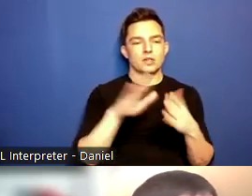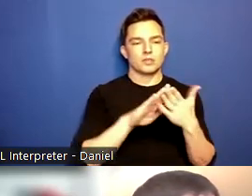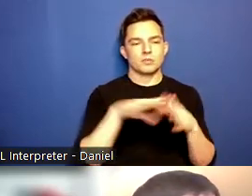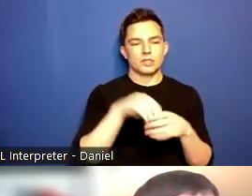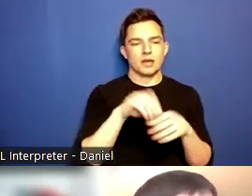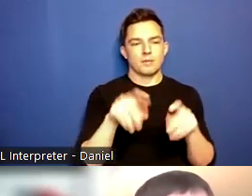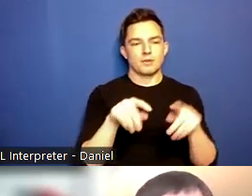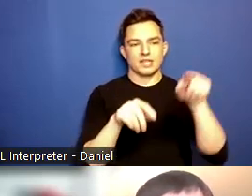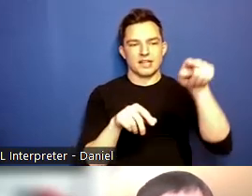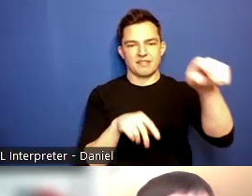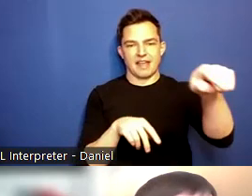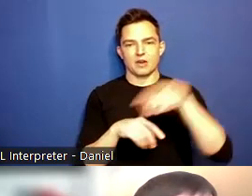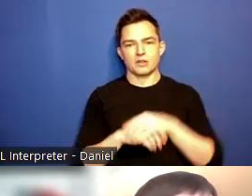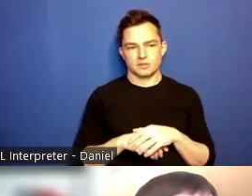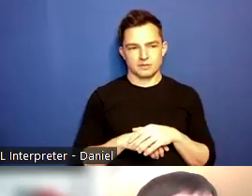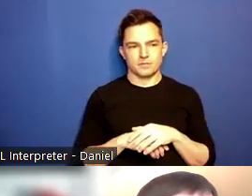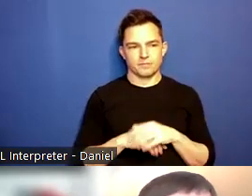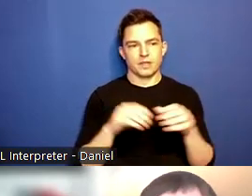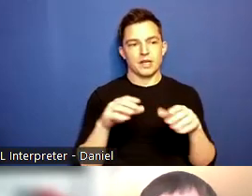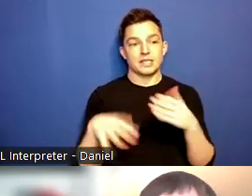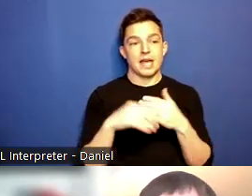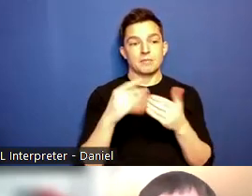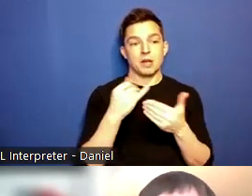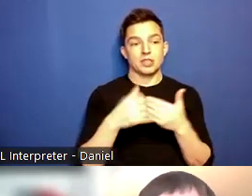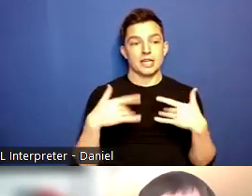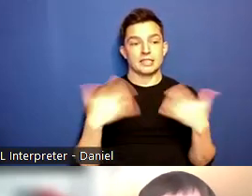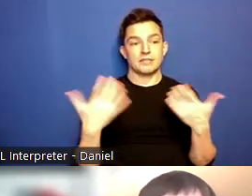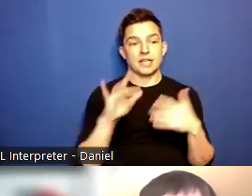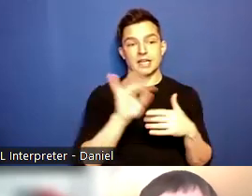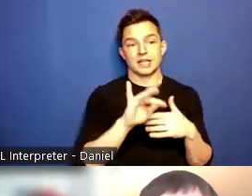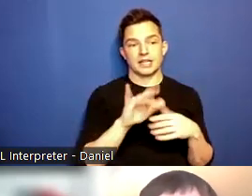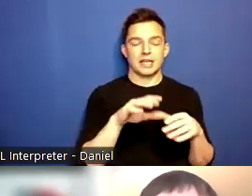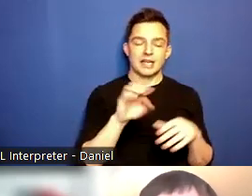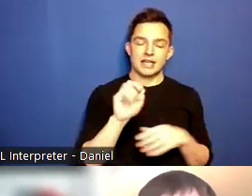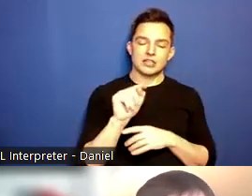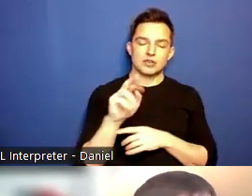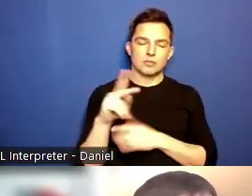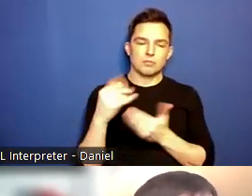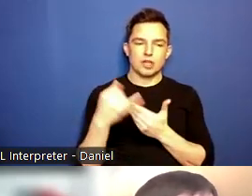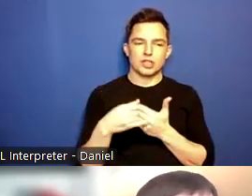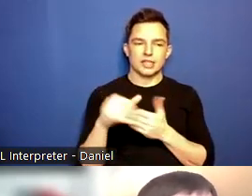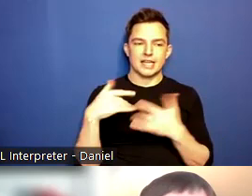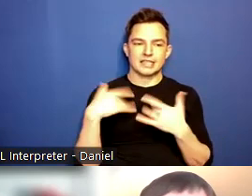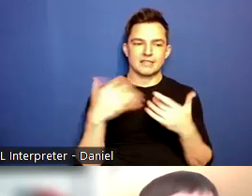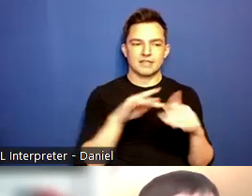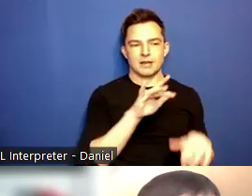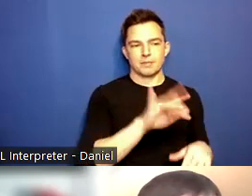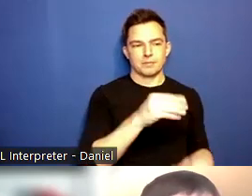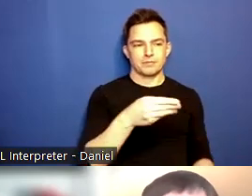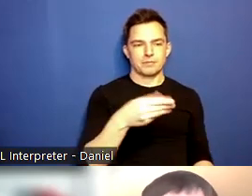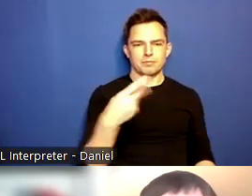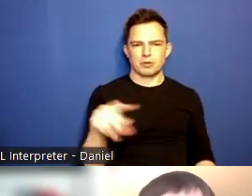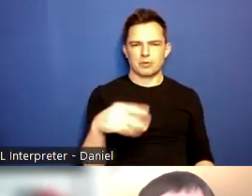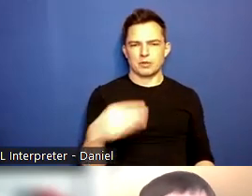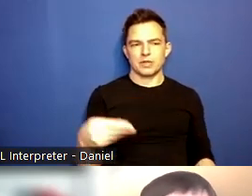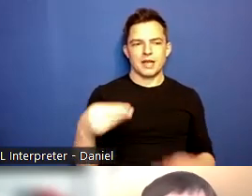here. To add a project activity, click this Enter Project Activities purple button. You'll see a pop-up